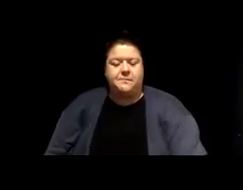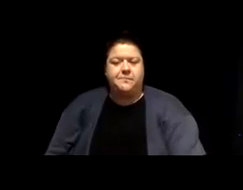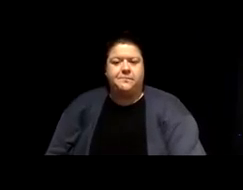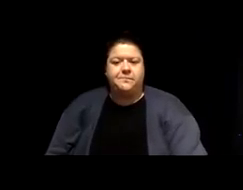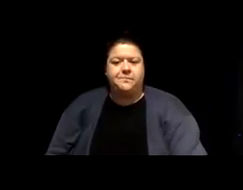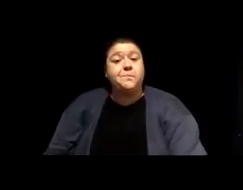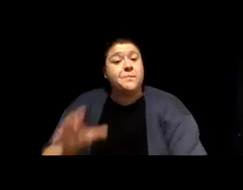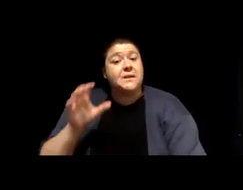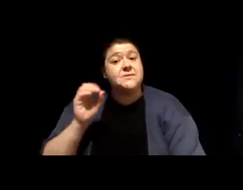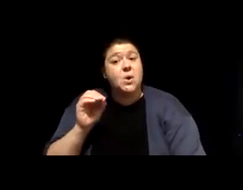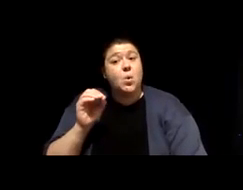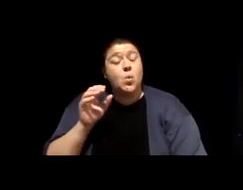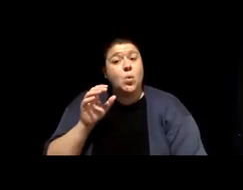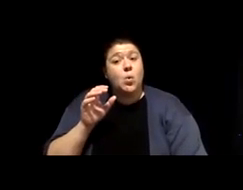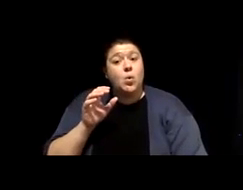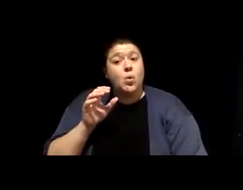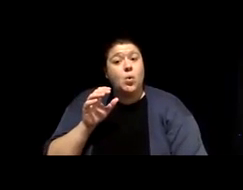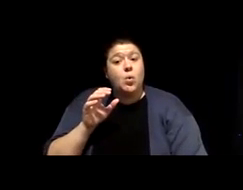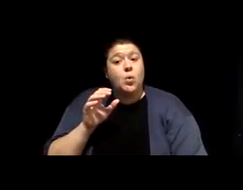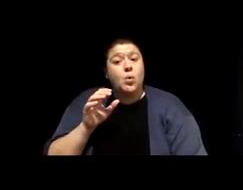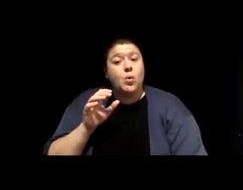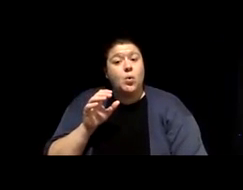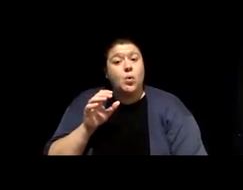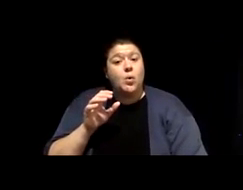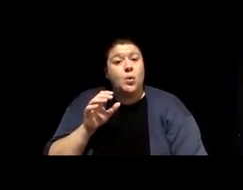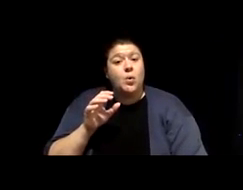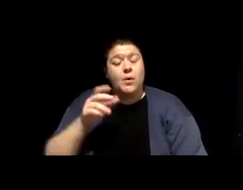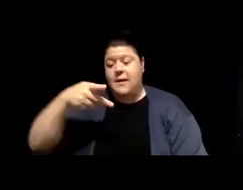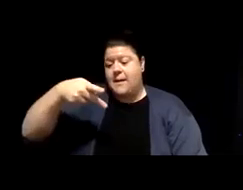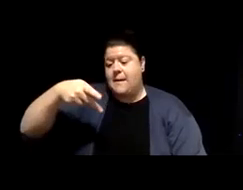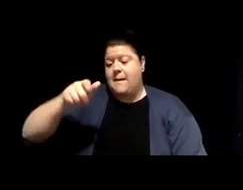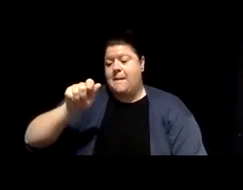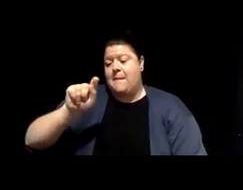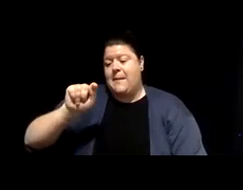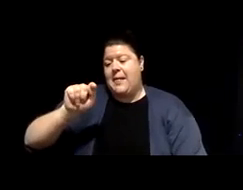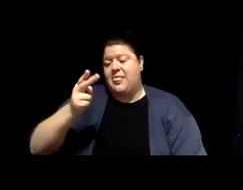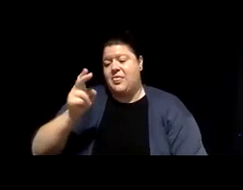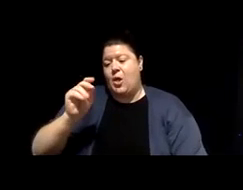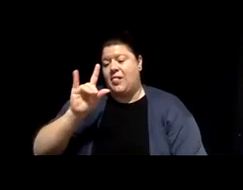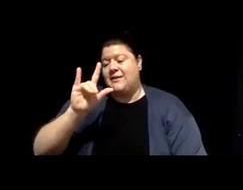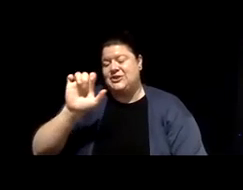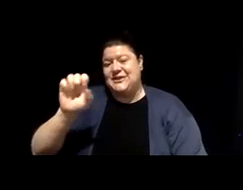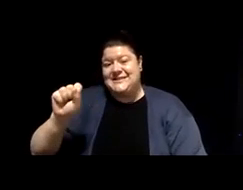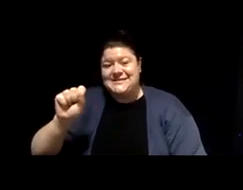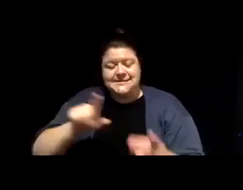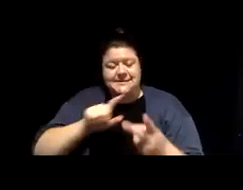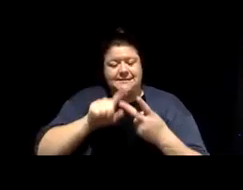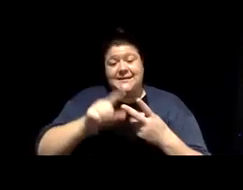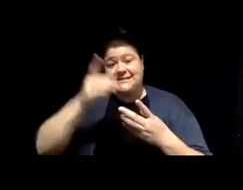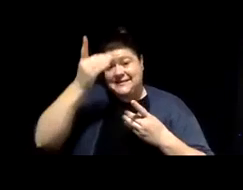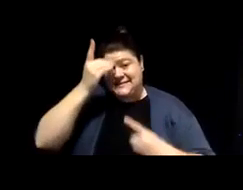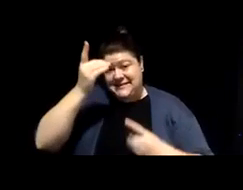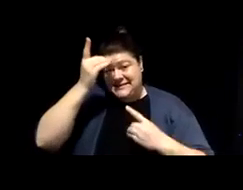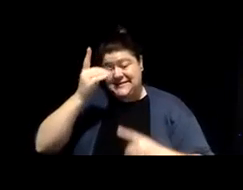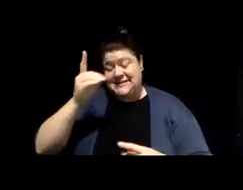So what are some of the, I'm going to say the word, pathologies, diseases, conditions that are related